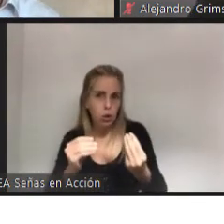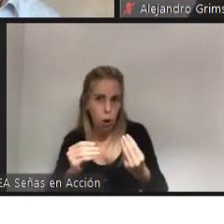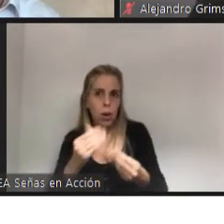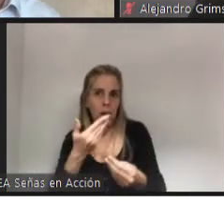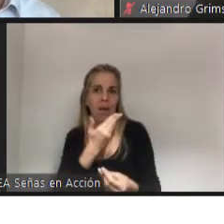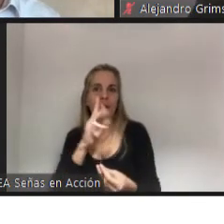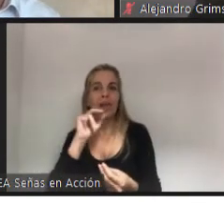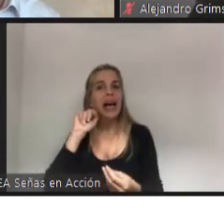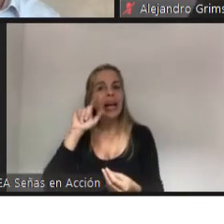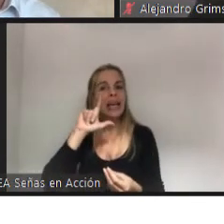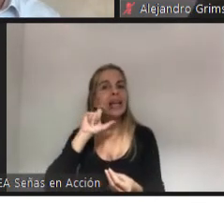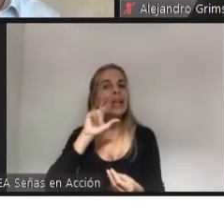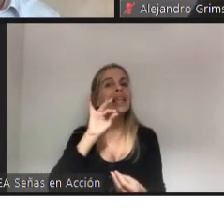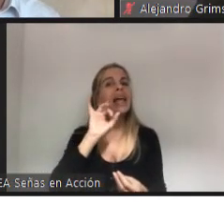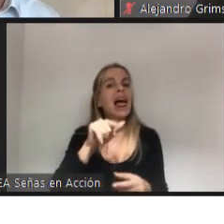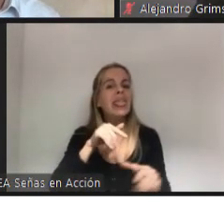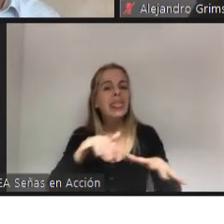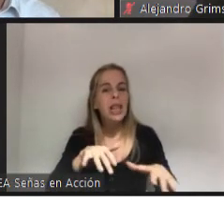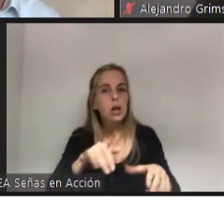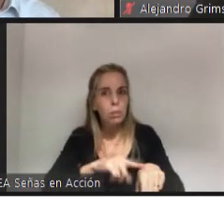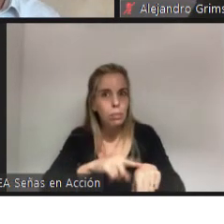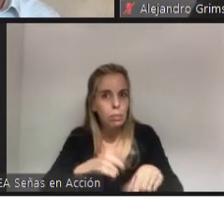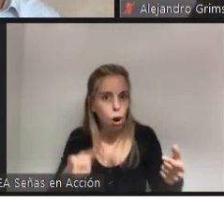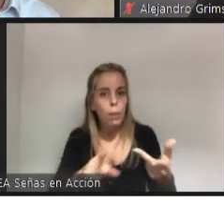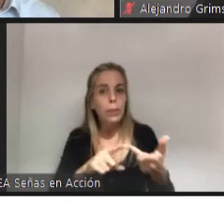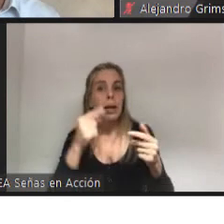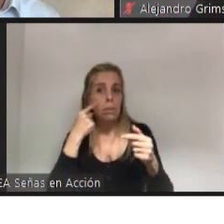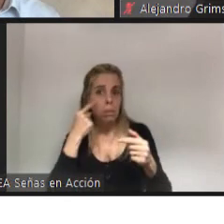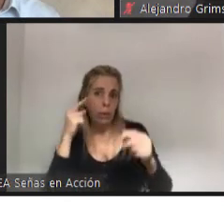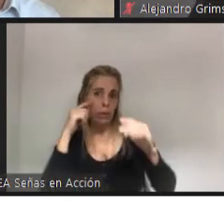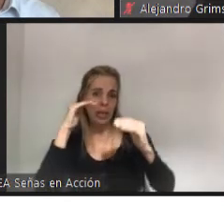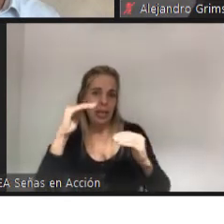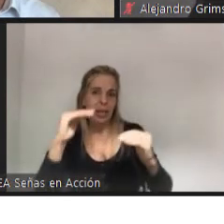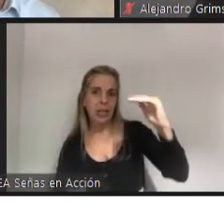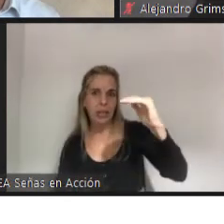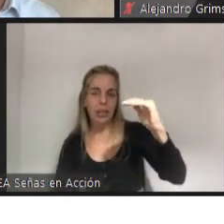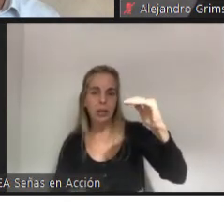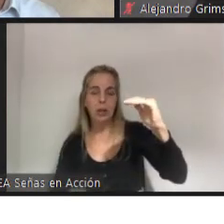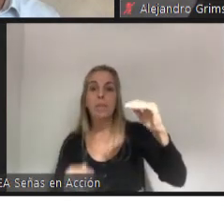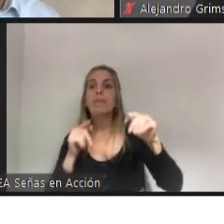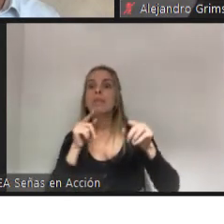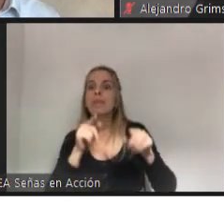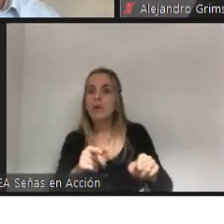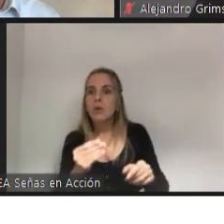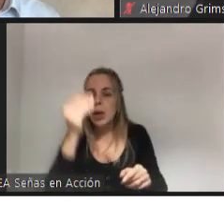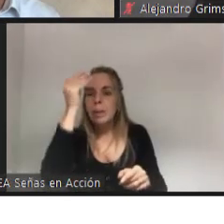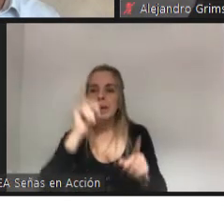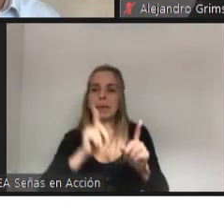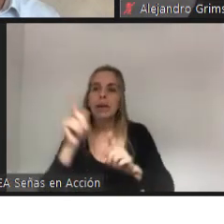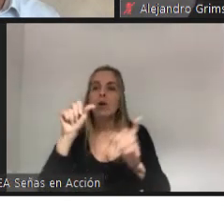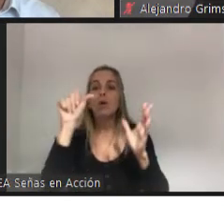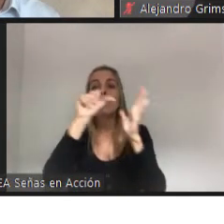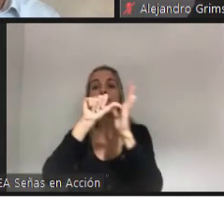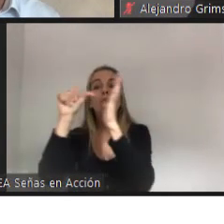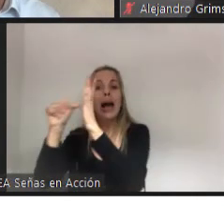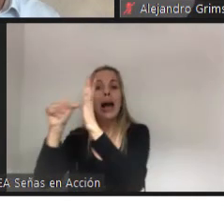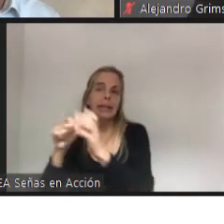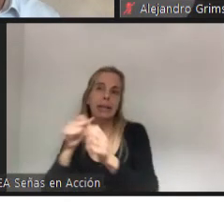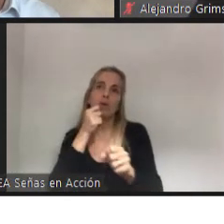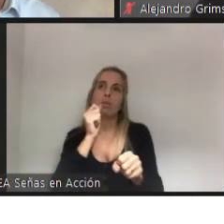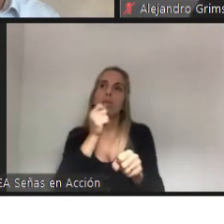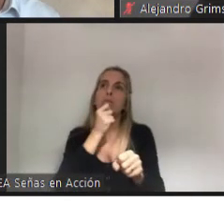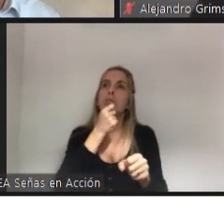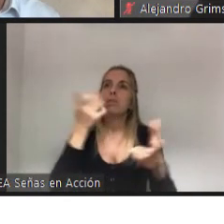discussions, frailty of the moment, inequality, and in cases of